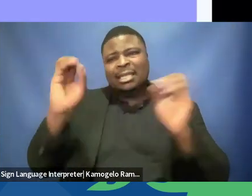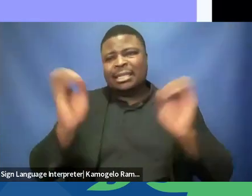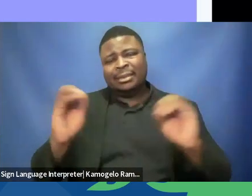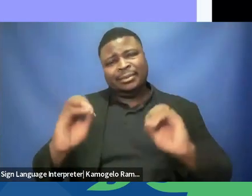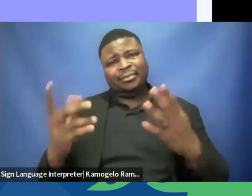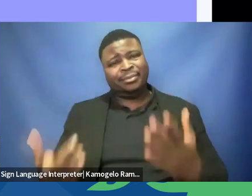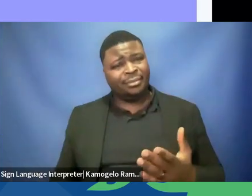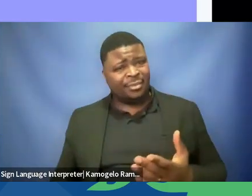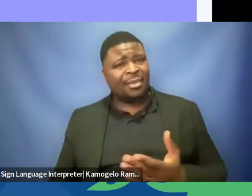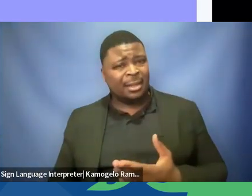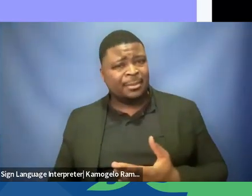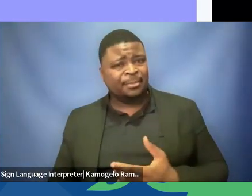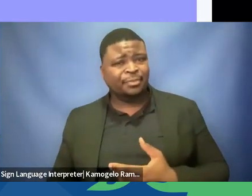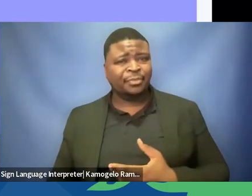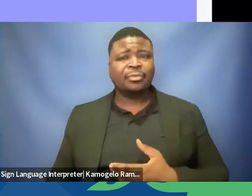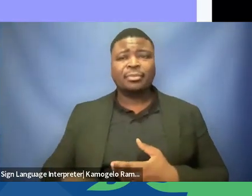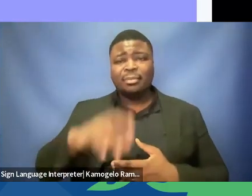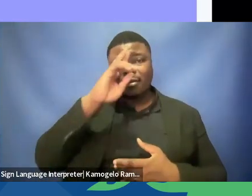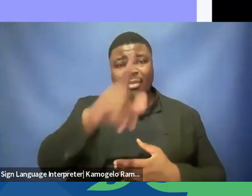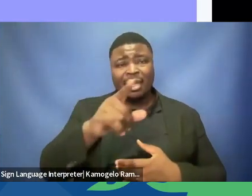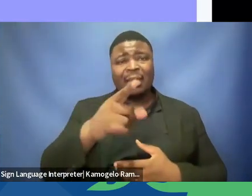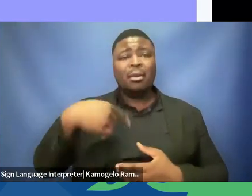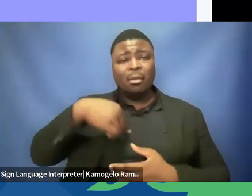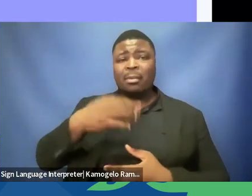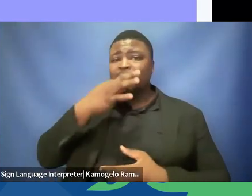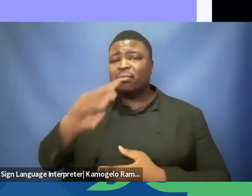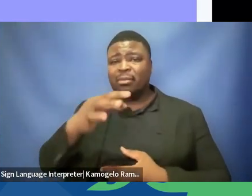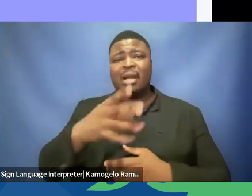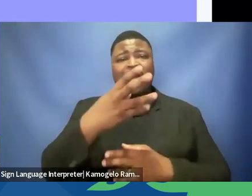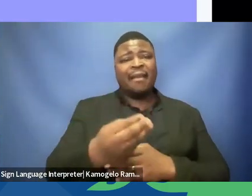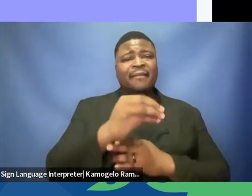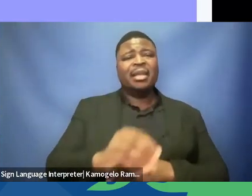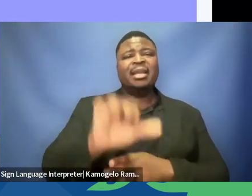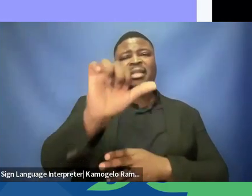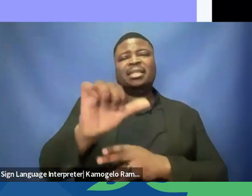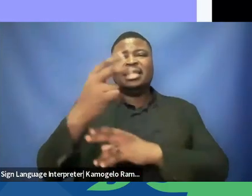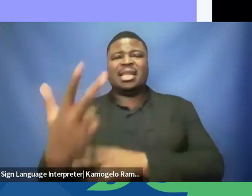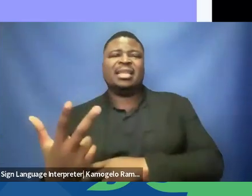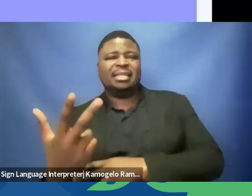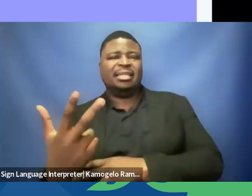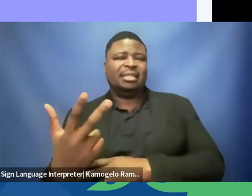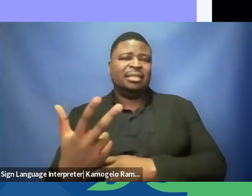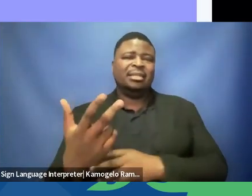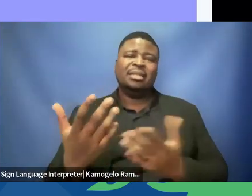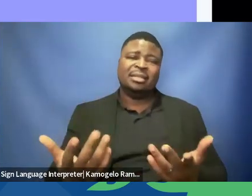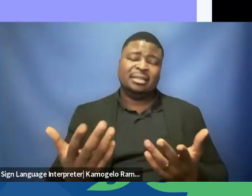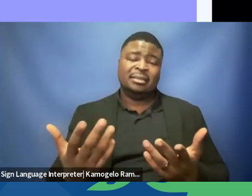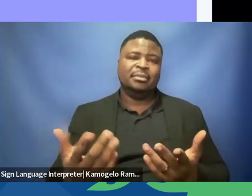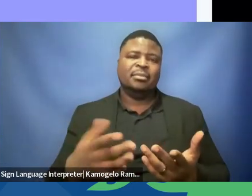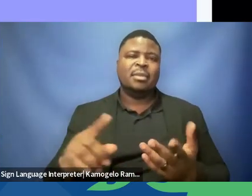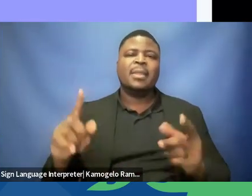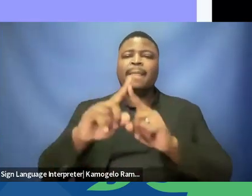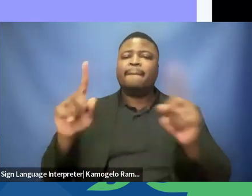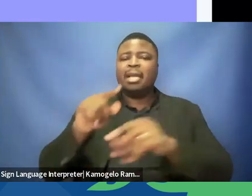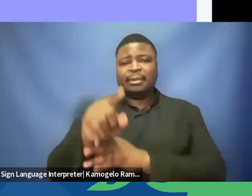assessment, we also identified 68 stimulant use hotspots within Mombasa and Lamu. So this revealed major